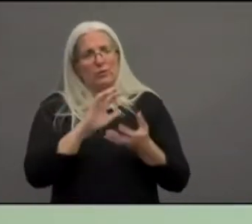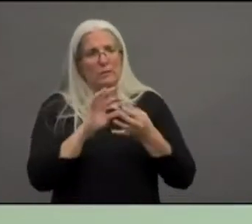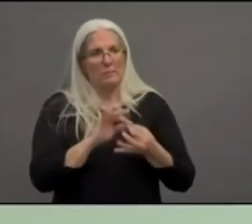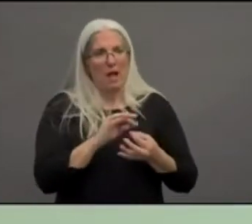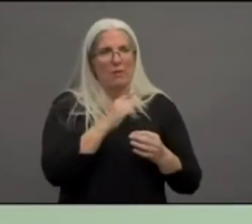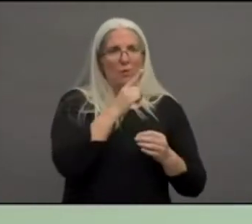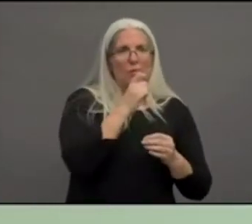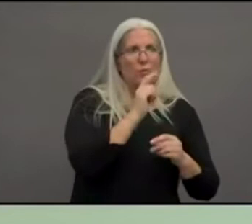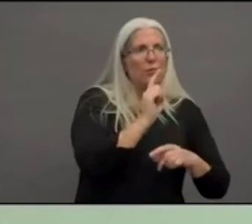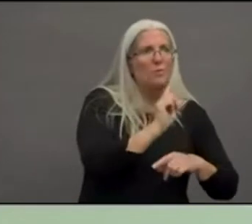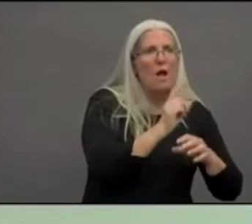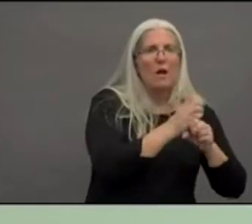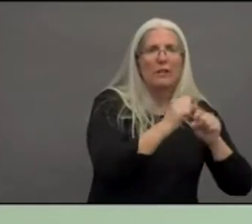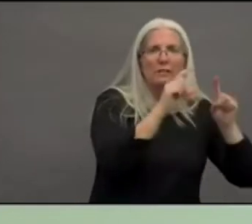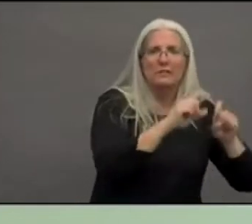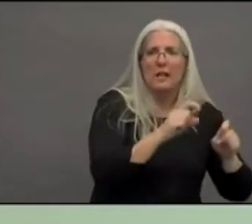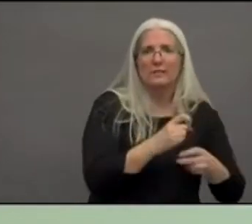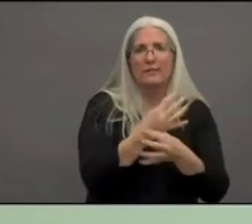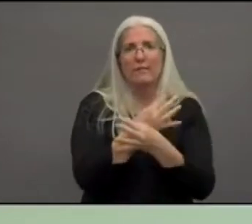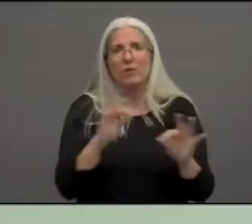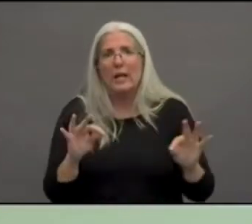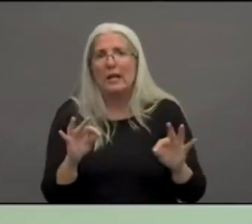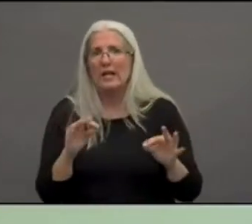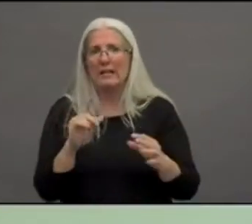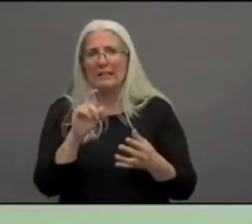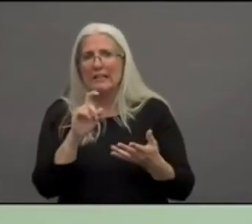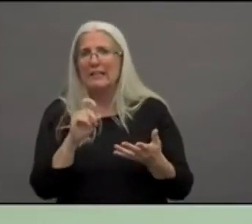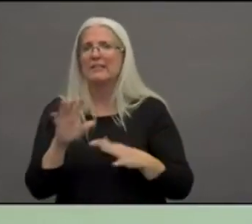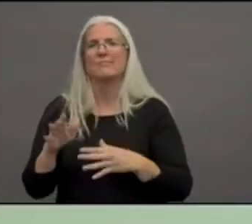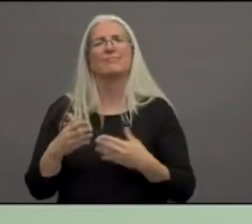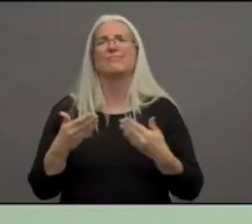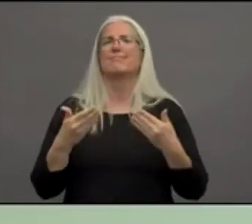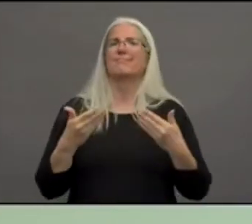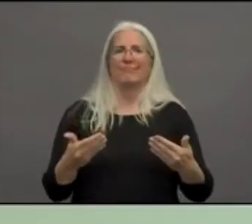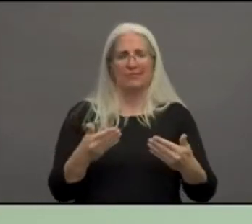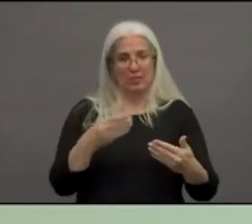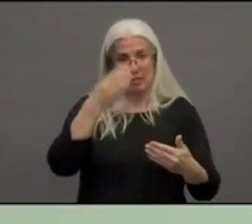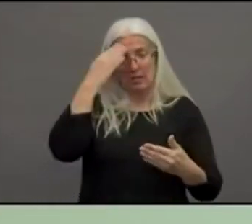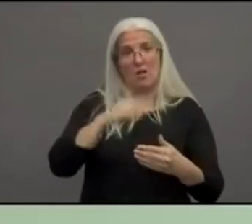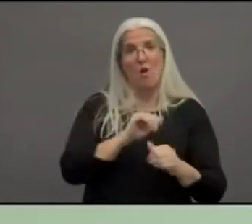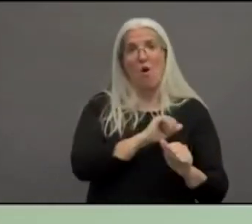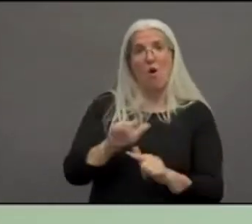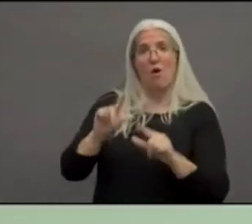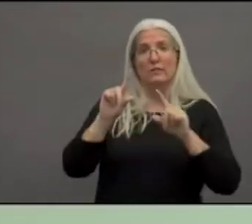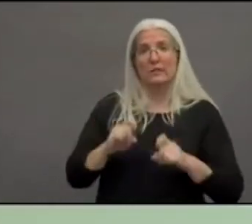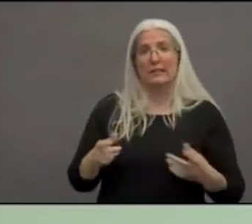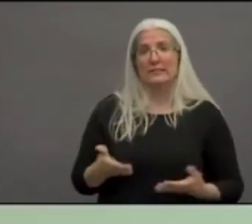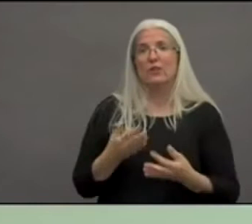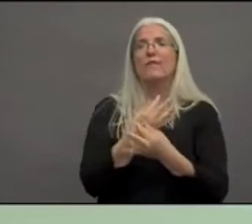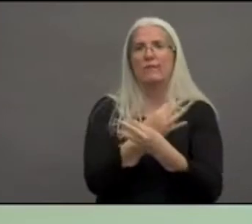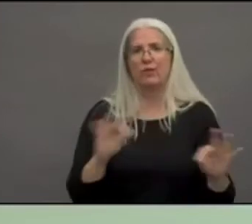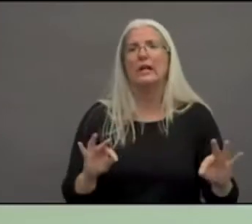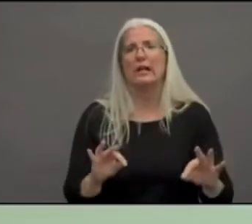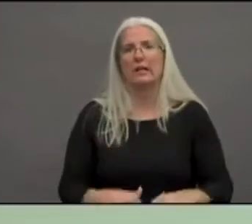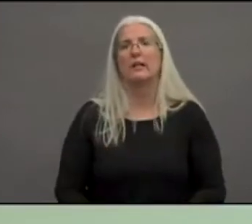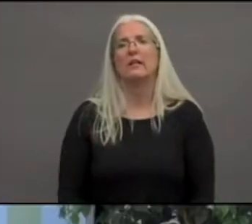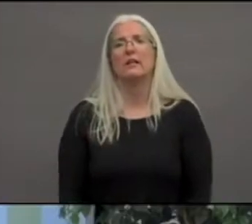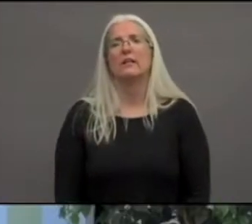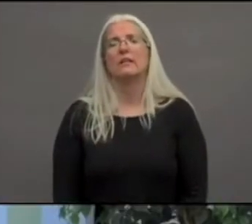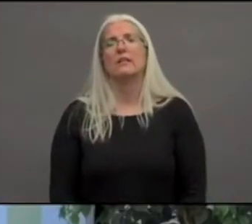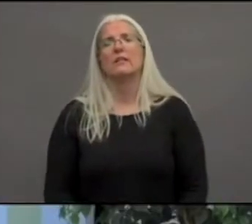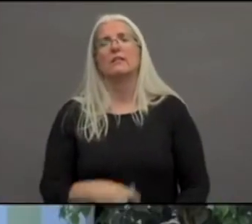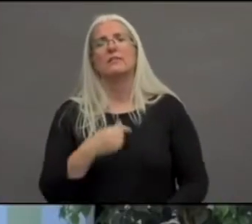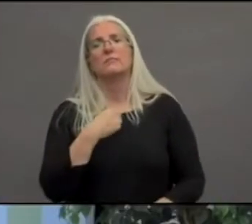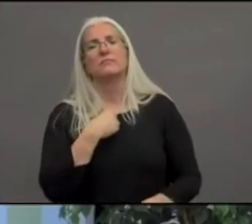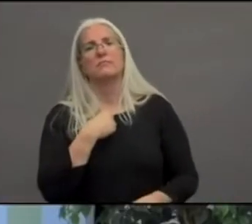I go no matter what and get tested for free even if I have reason to believe I am not positive? Yeah, so